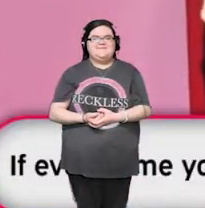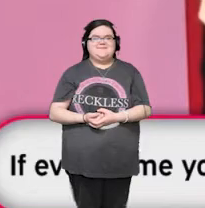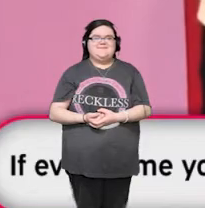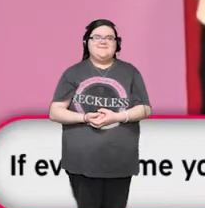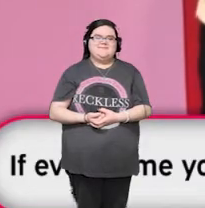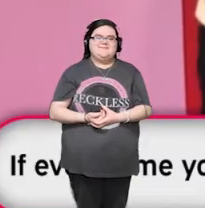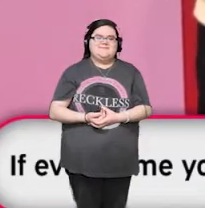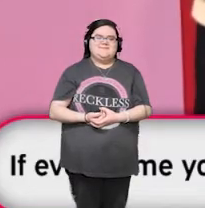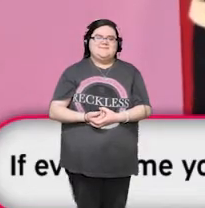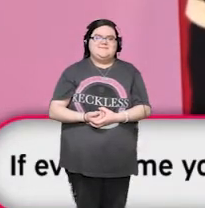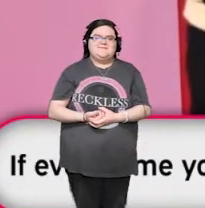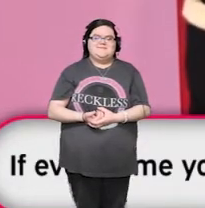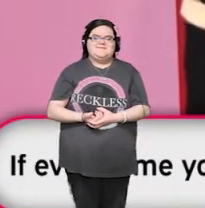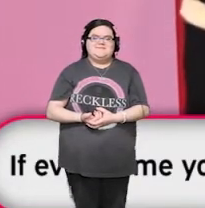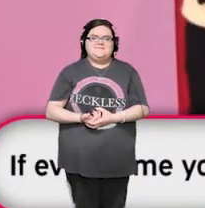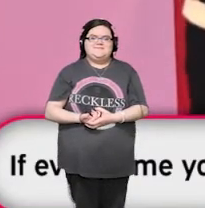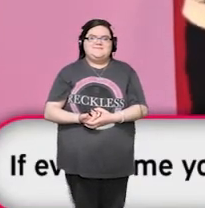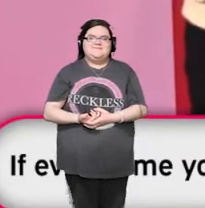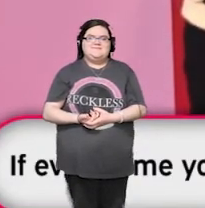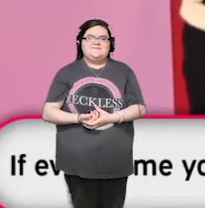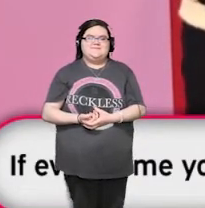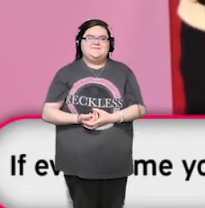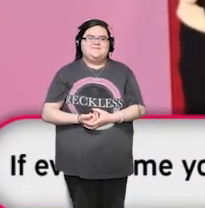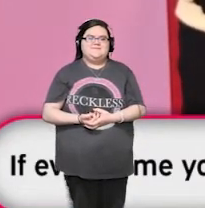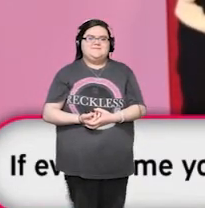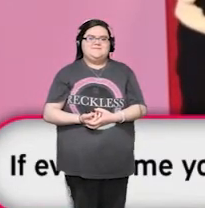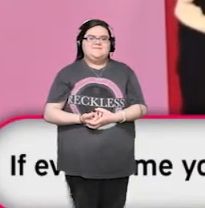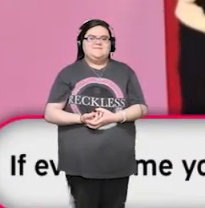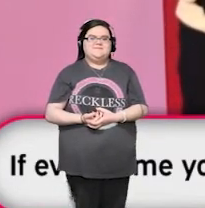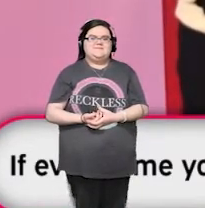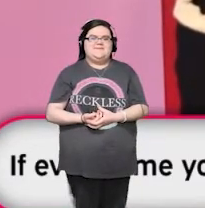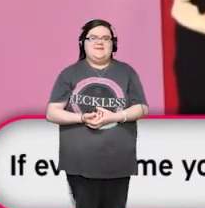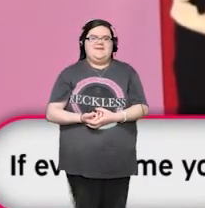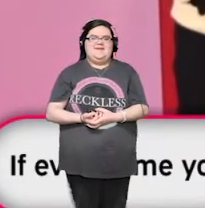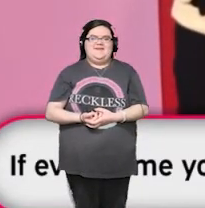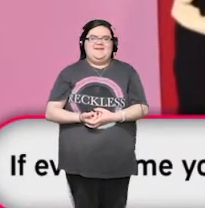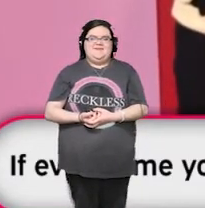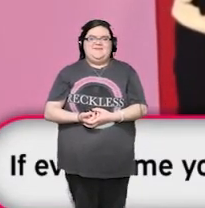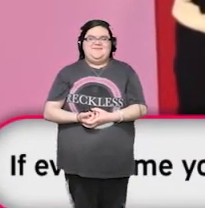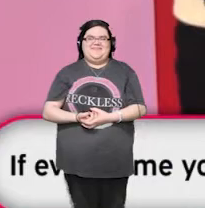I think you'd have to go something that your girlfriend wouldn't mind.